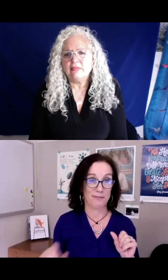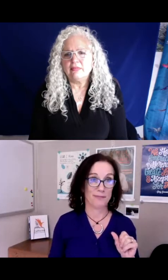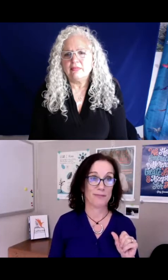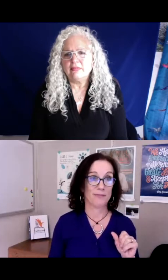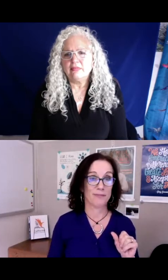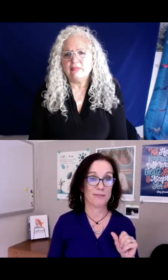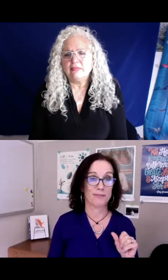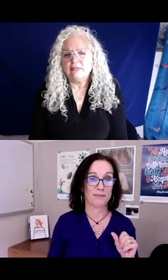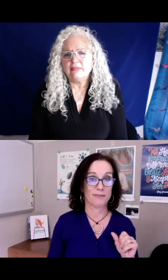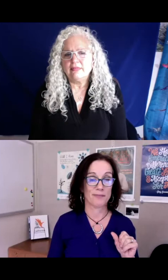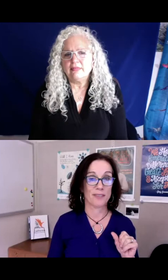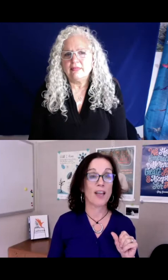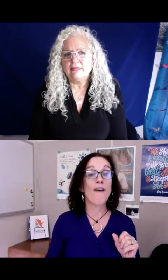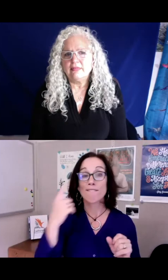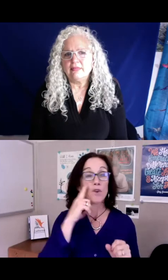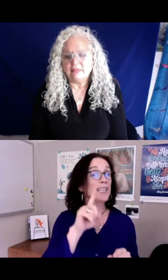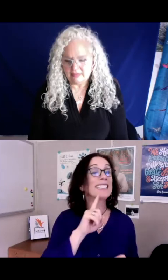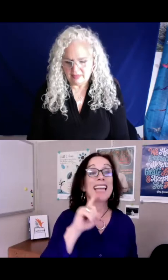model.